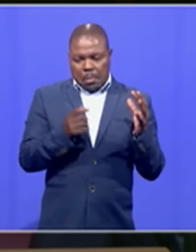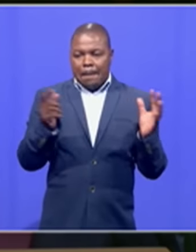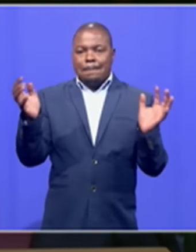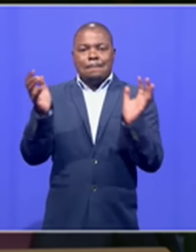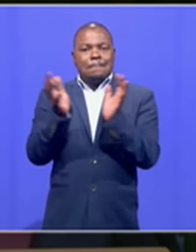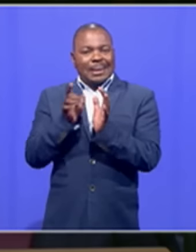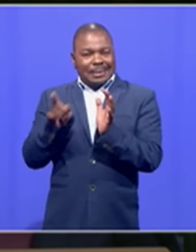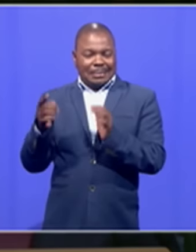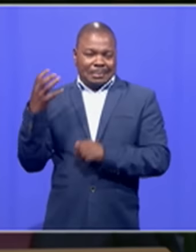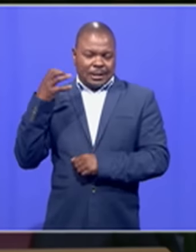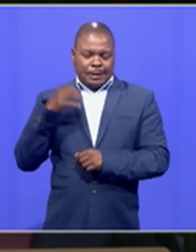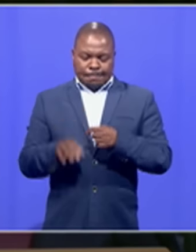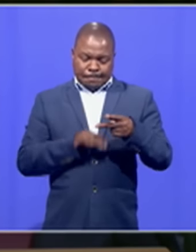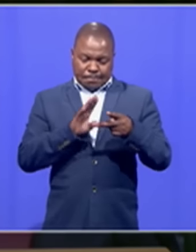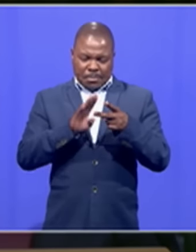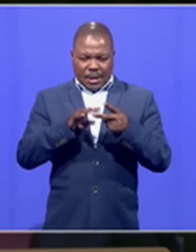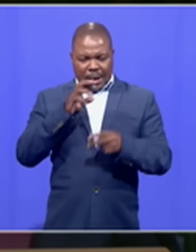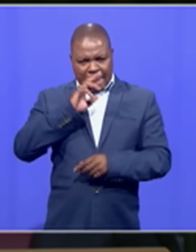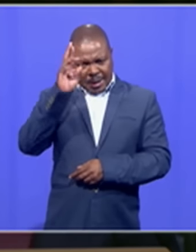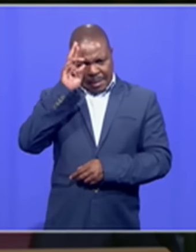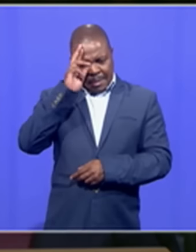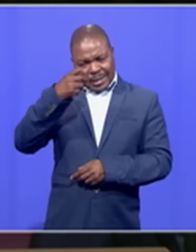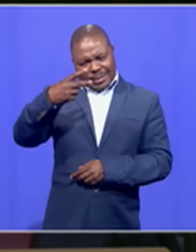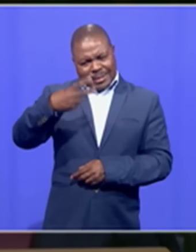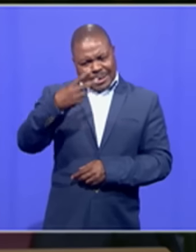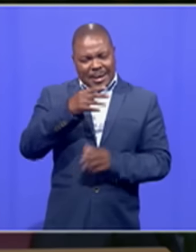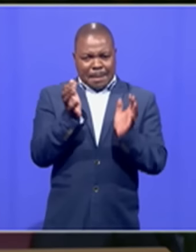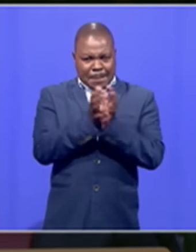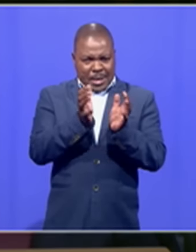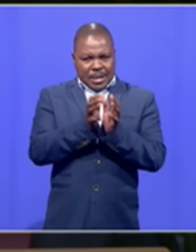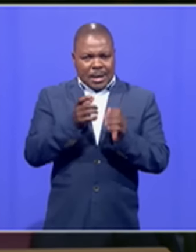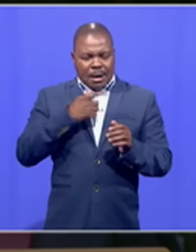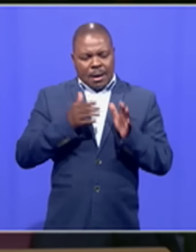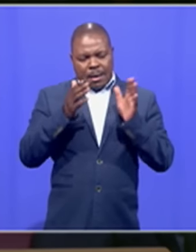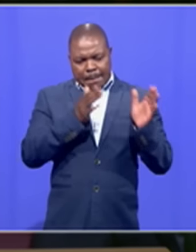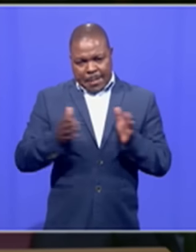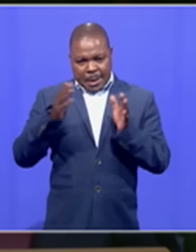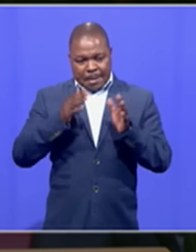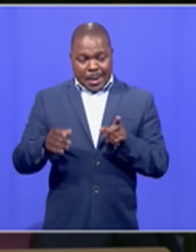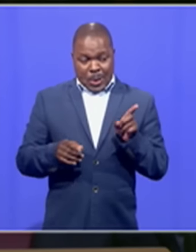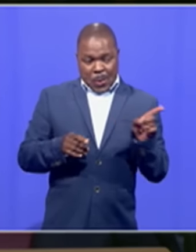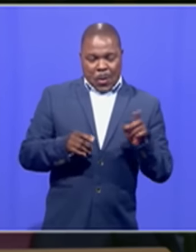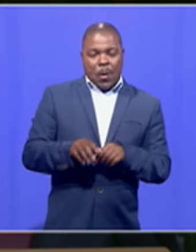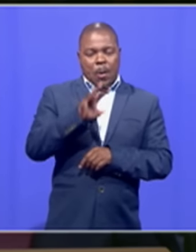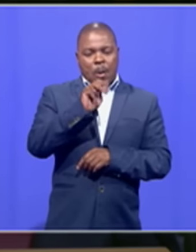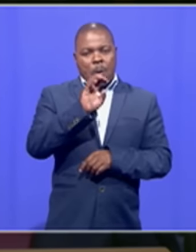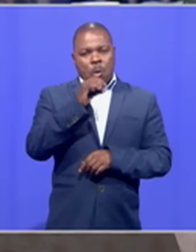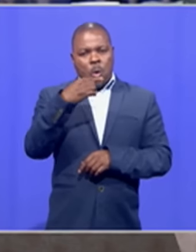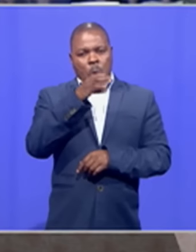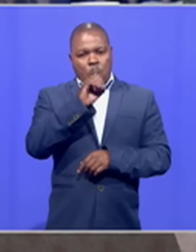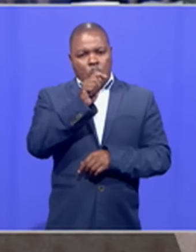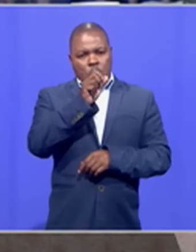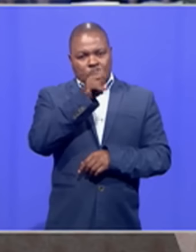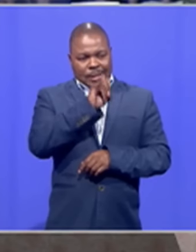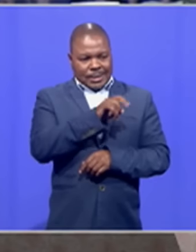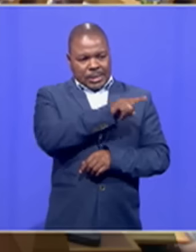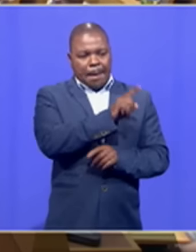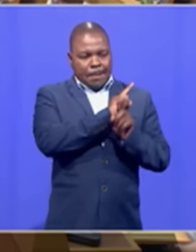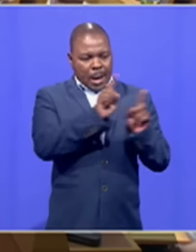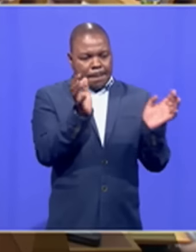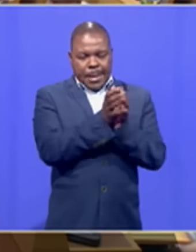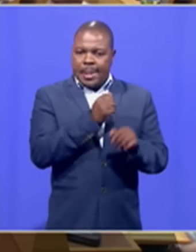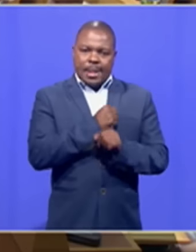recall facilitating a second meeting with Brown Mogotsi, which that meeting could not